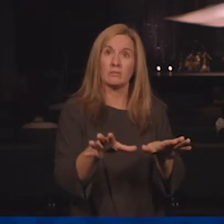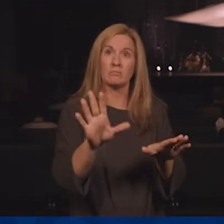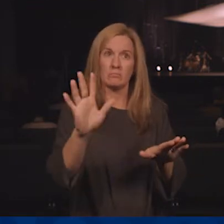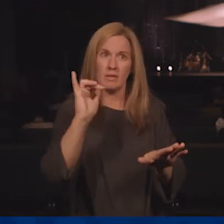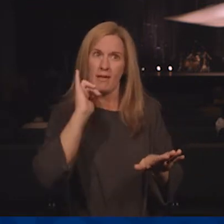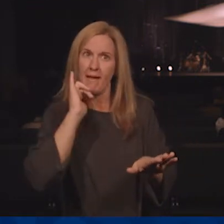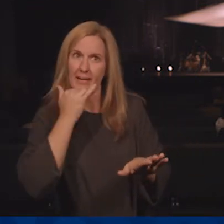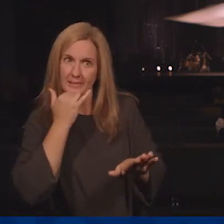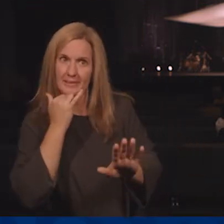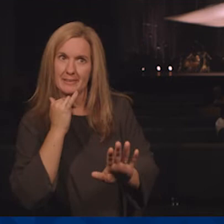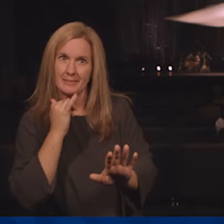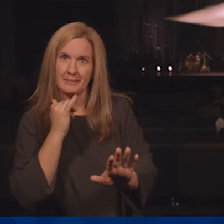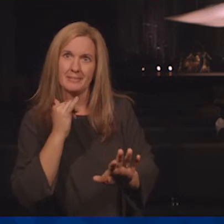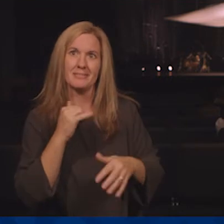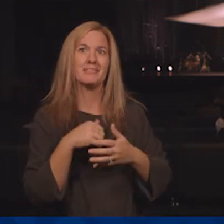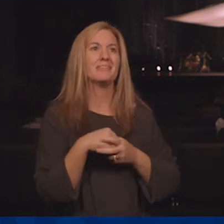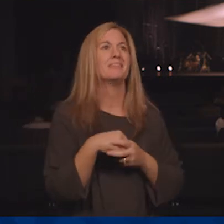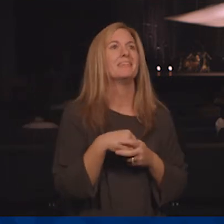A phone?